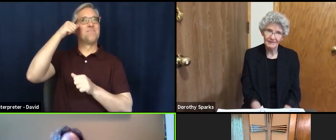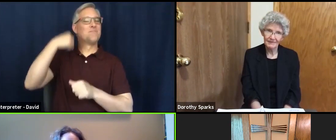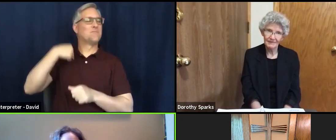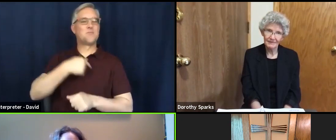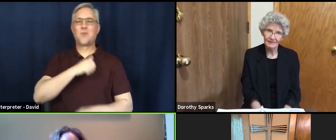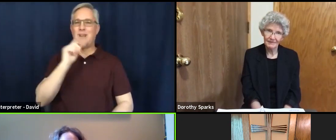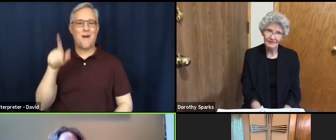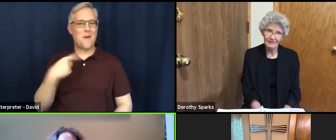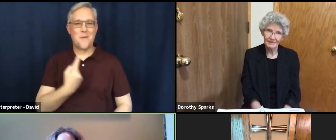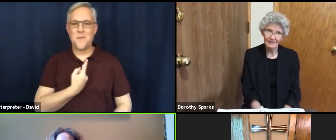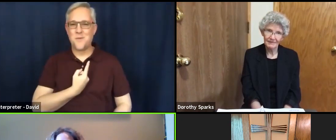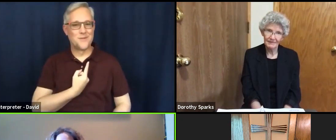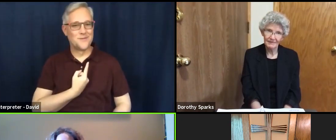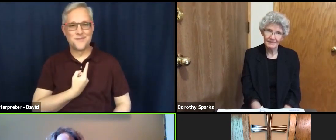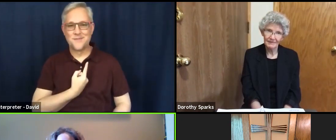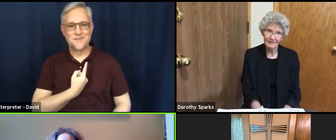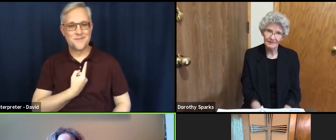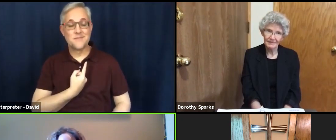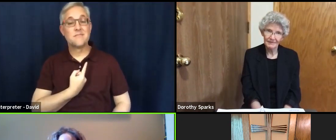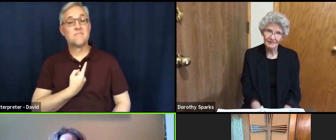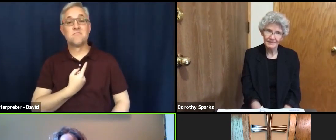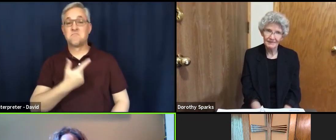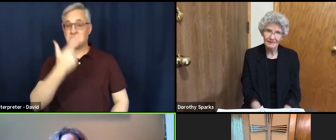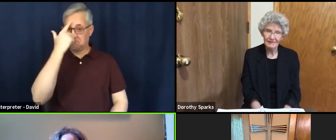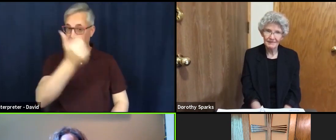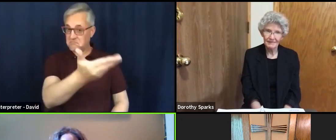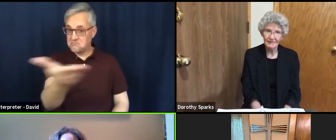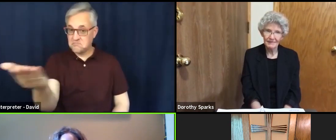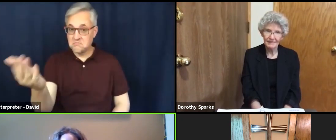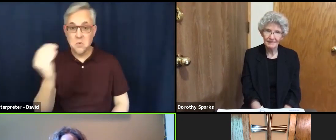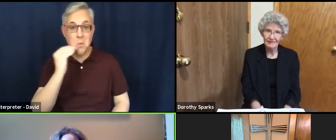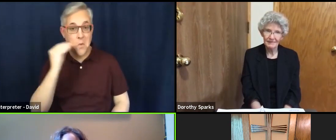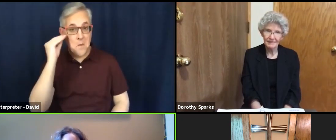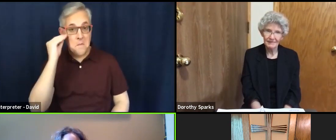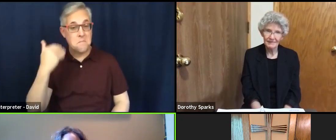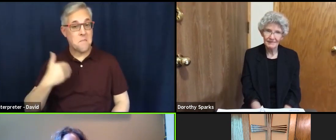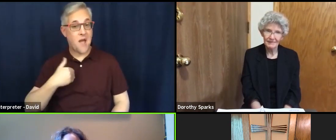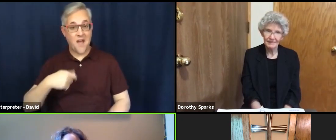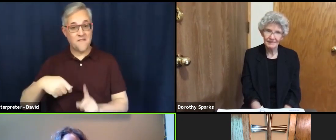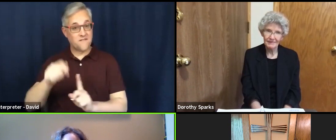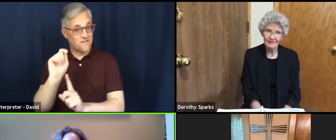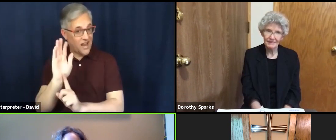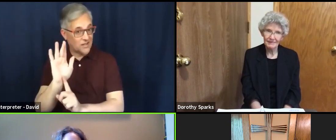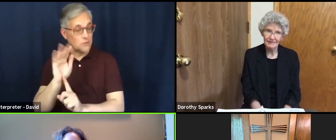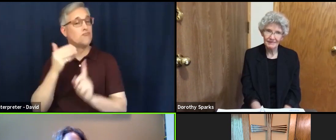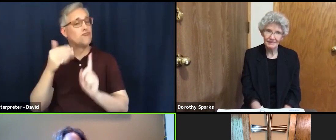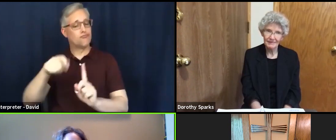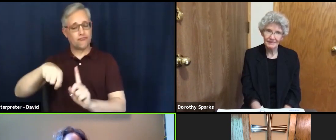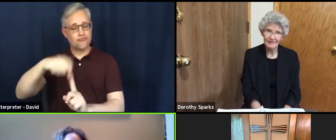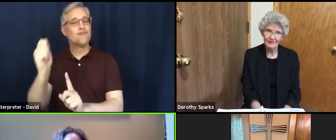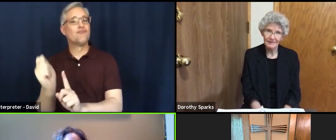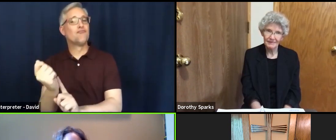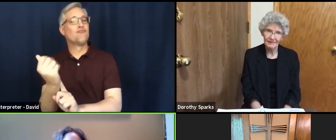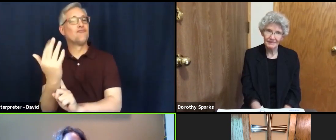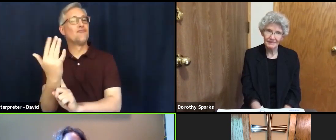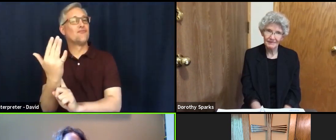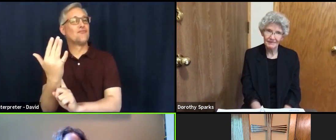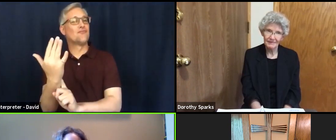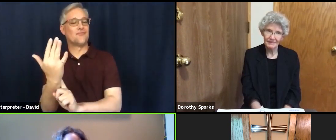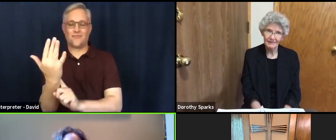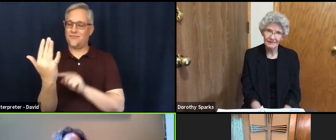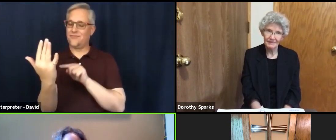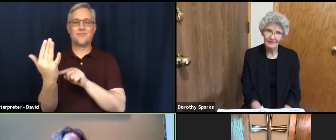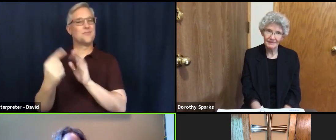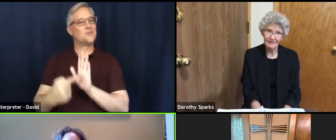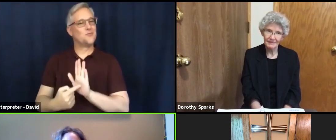And you are all invited to light a candle in your home, again, to remember that we are united, we are